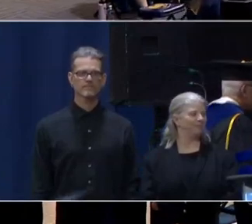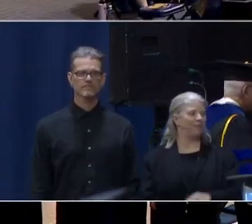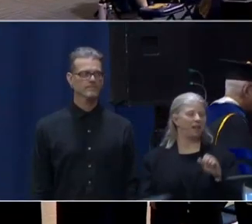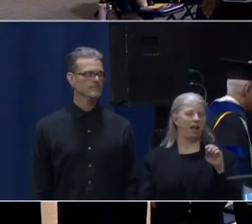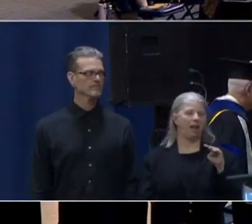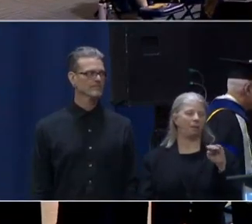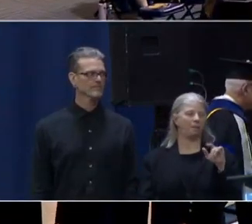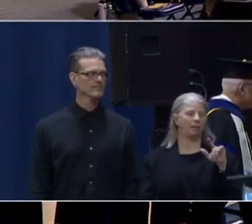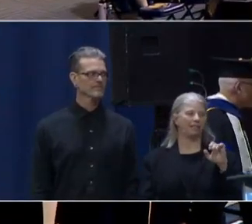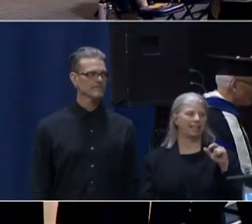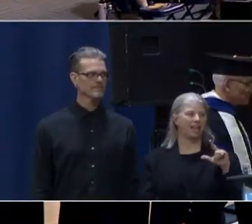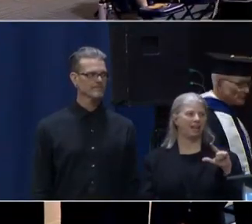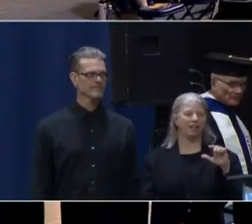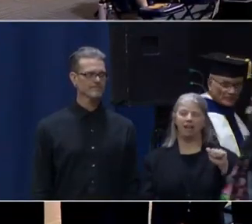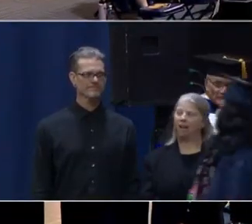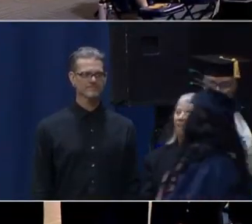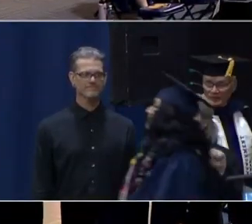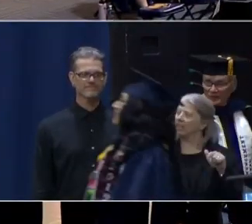Abigail Avalos.